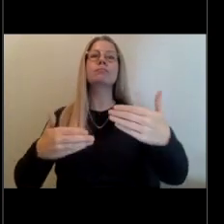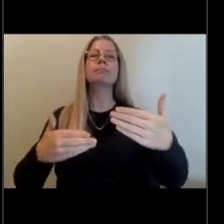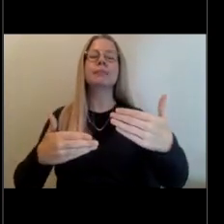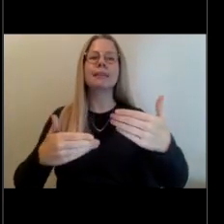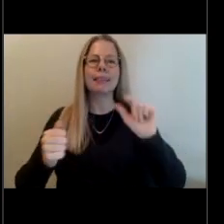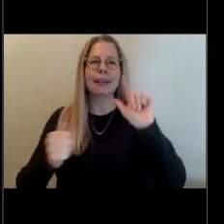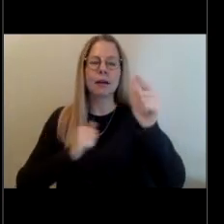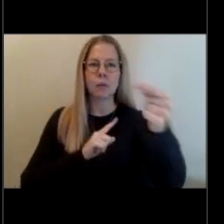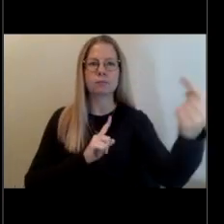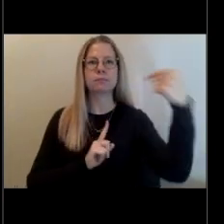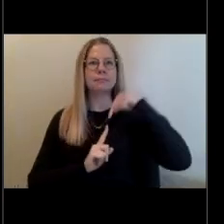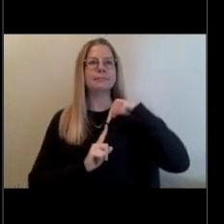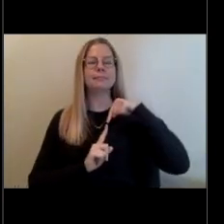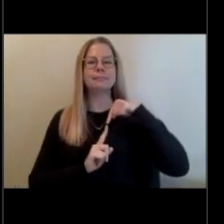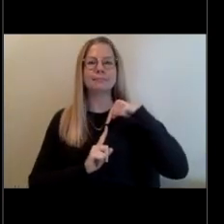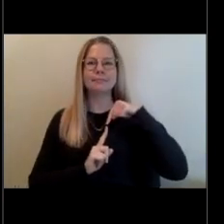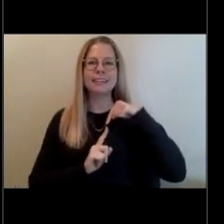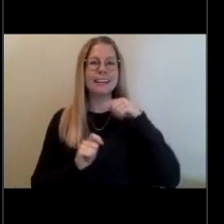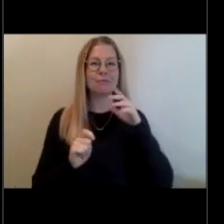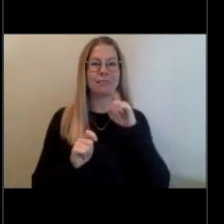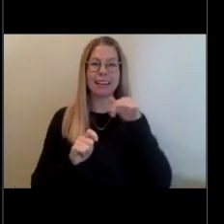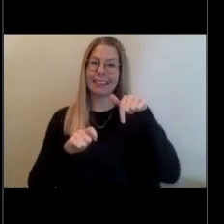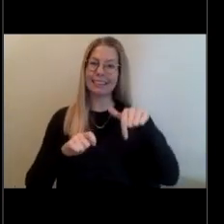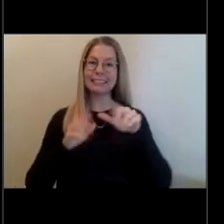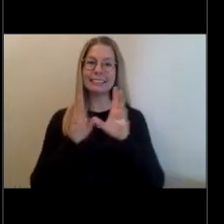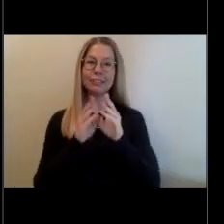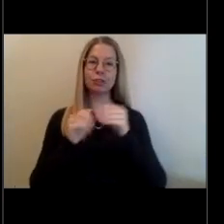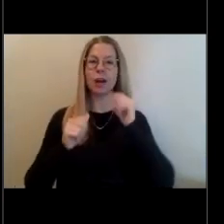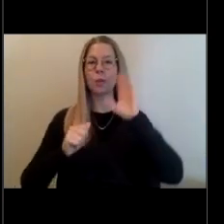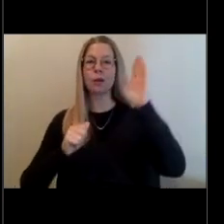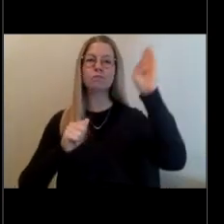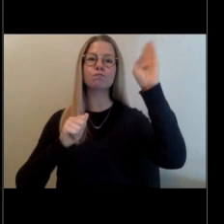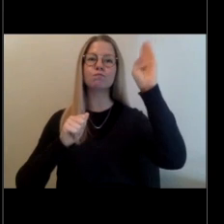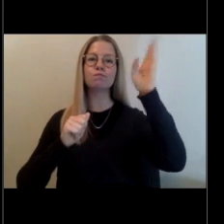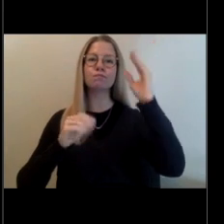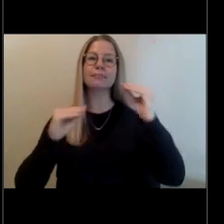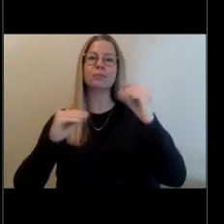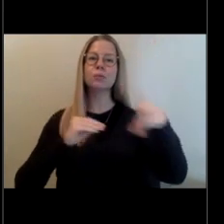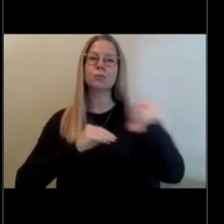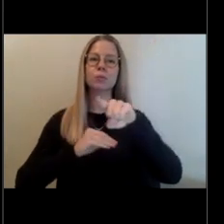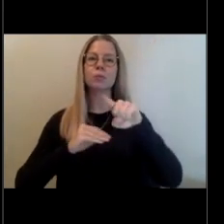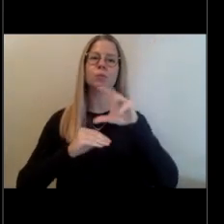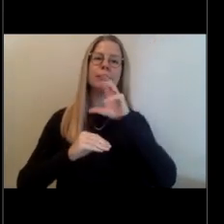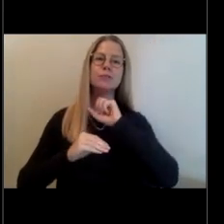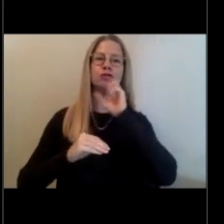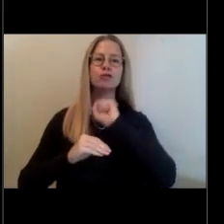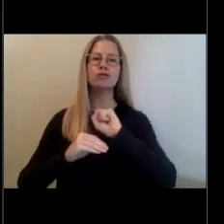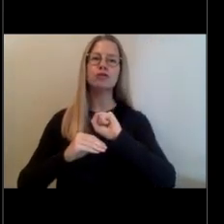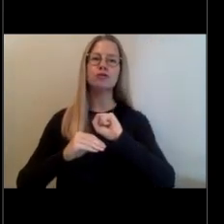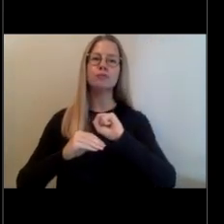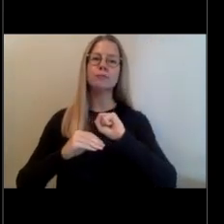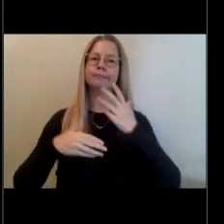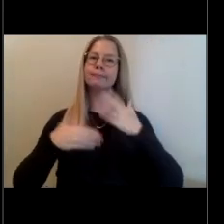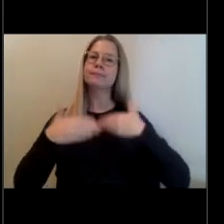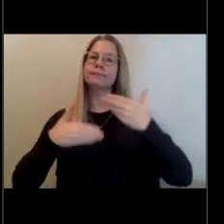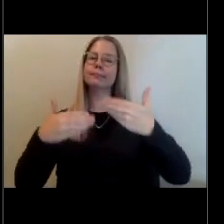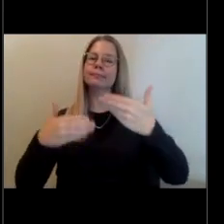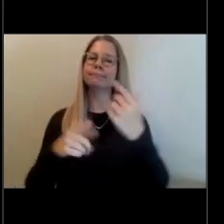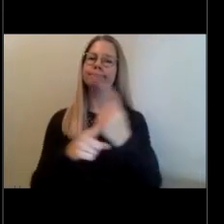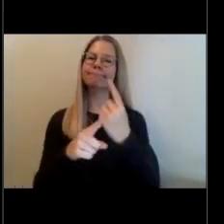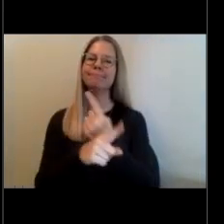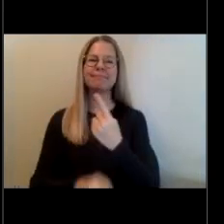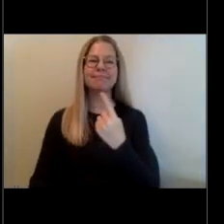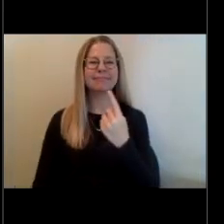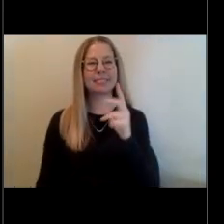about how to age well, and I suspect that you both in your own lives and from your questions will be teaching us more